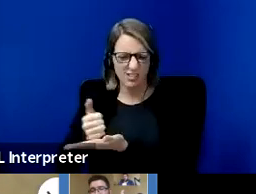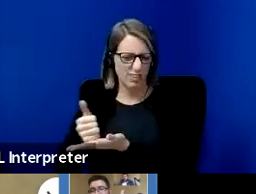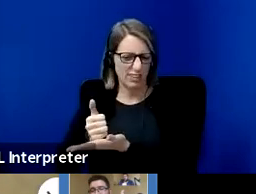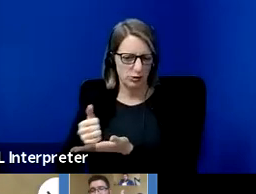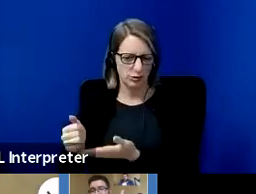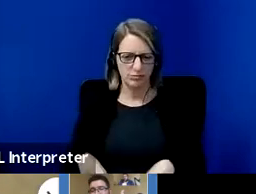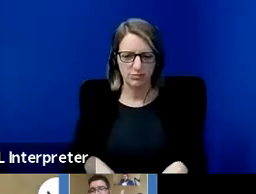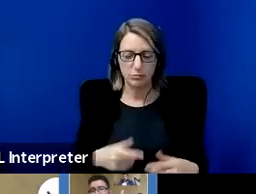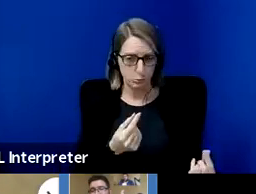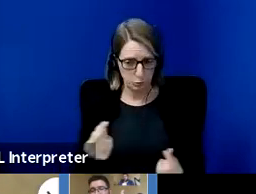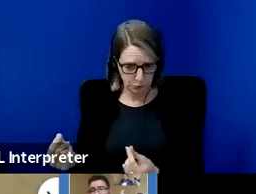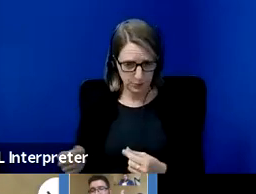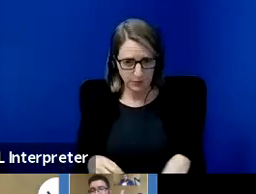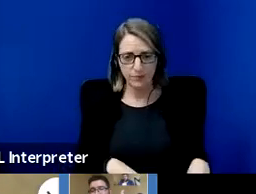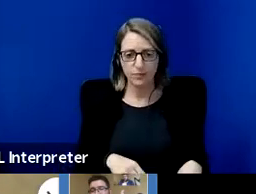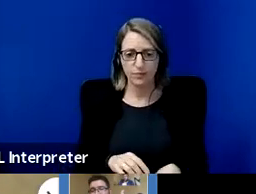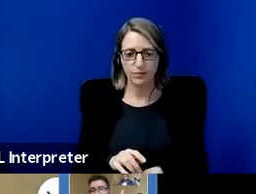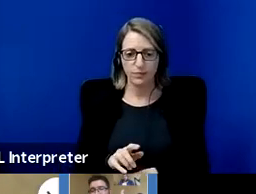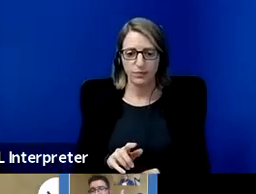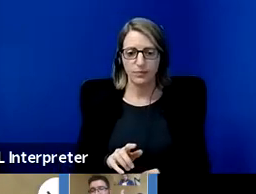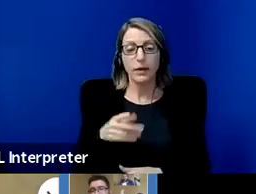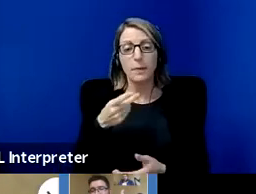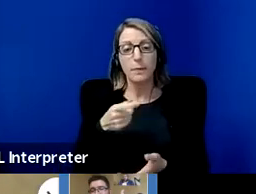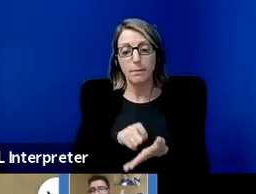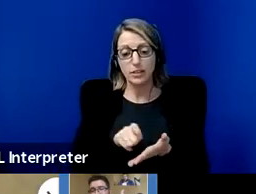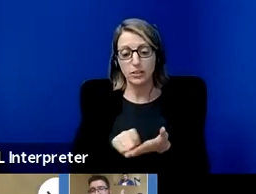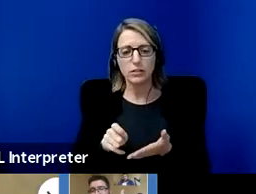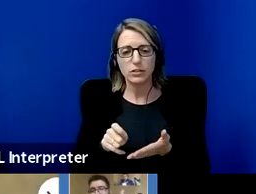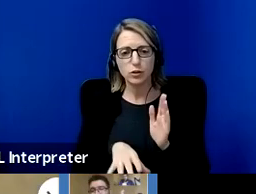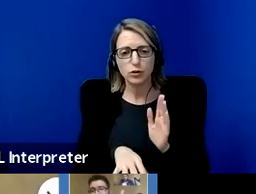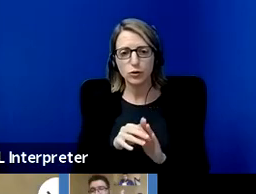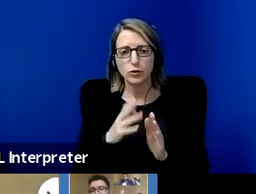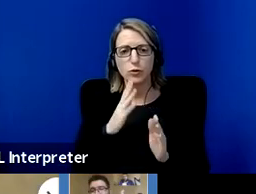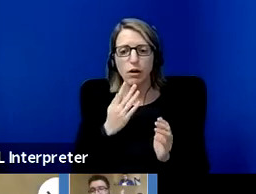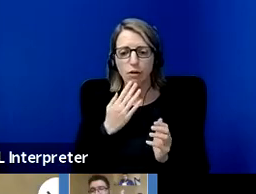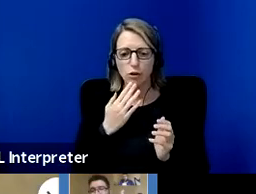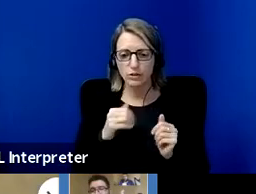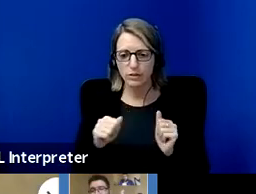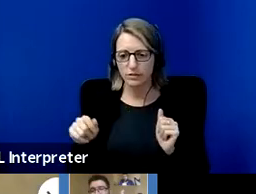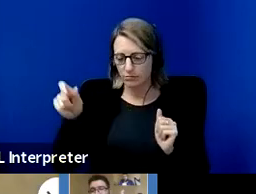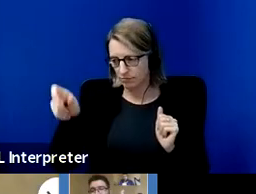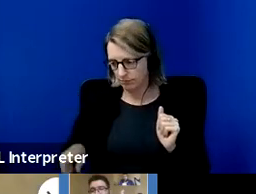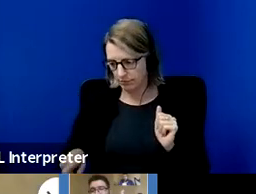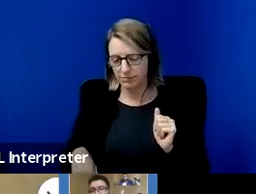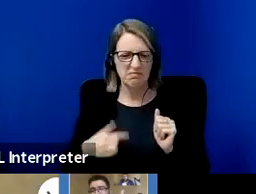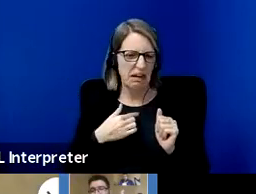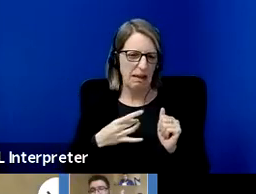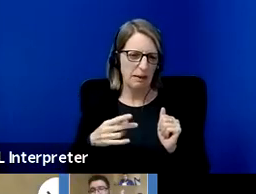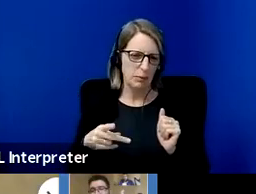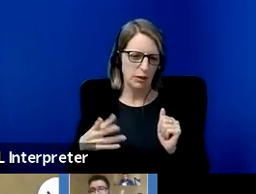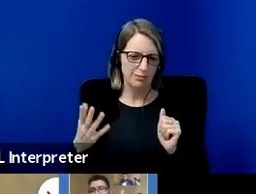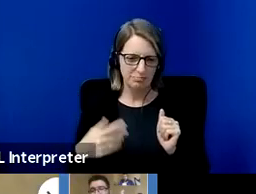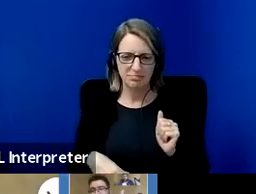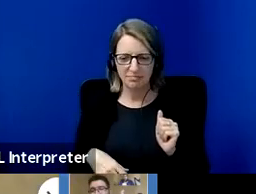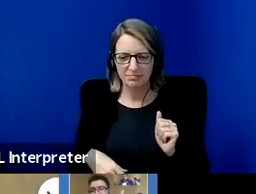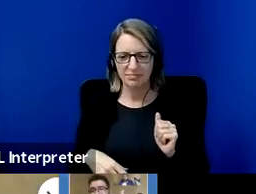do. Pencil, you choose your colors on the side. I like purple, and I can